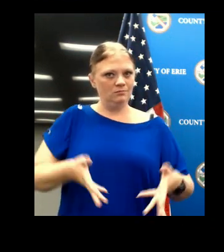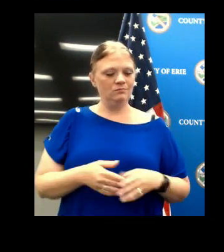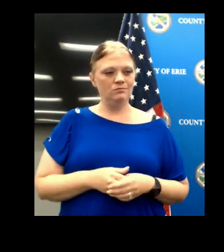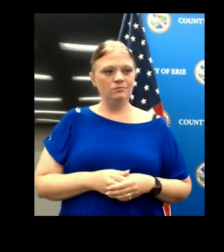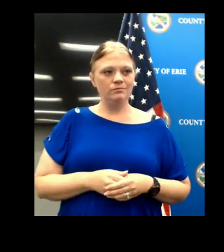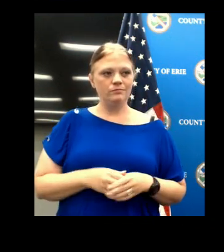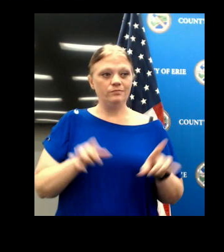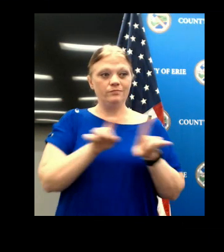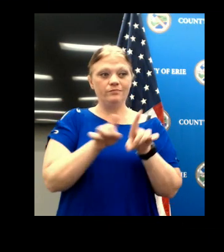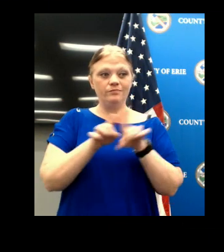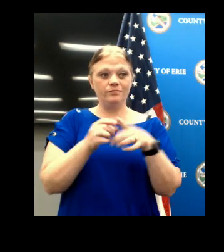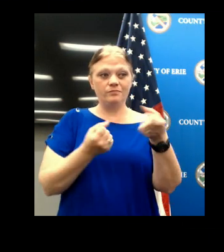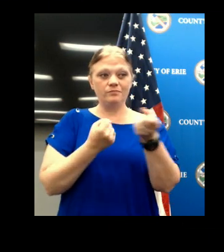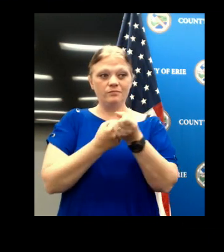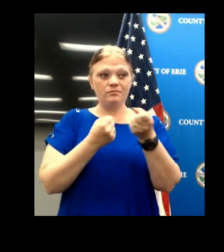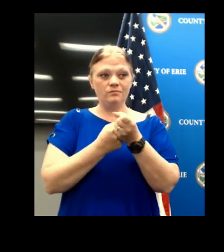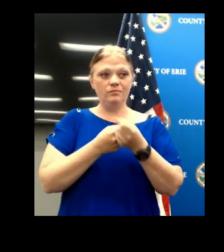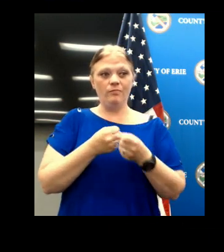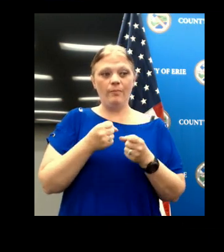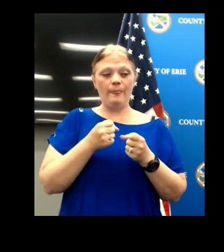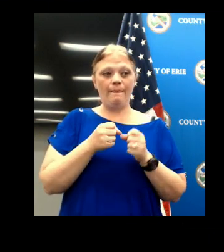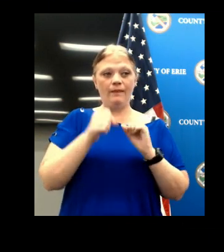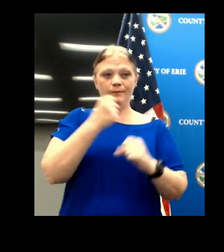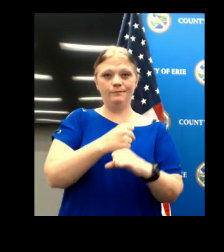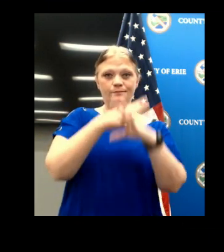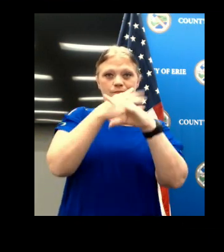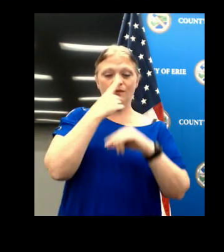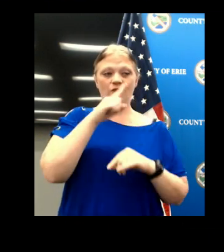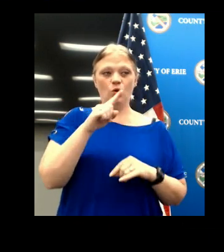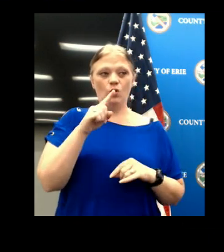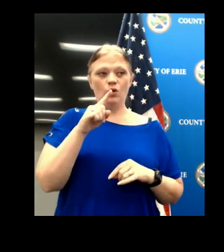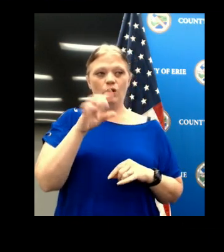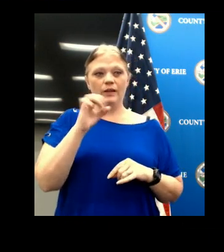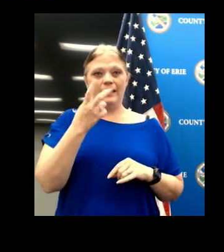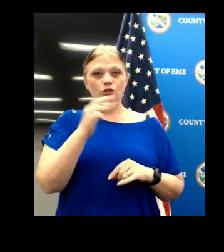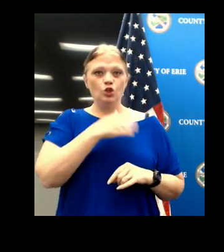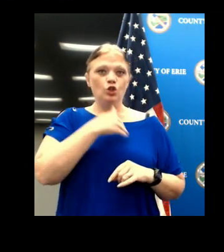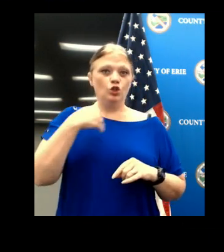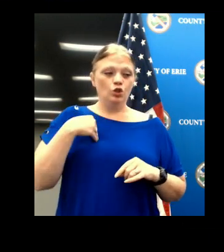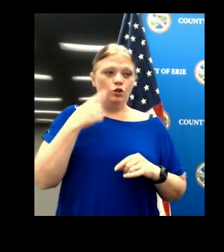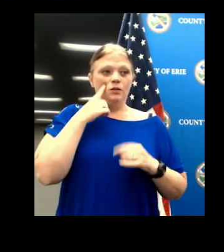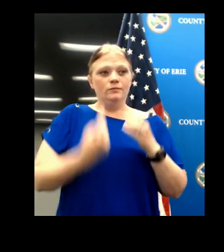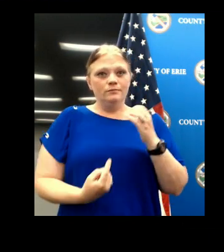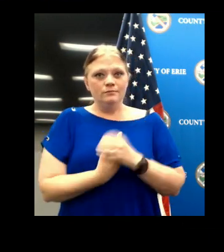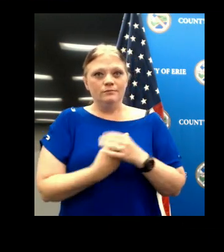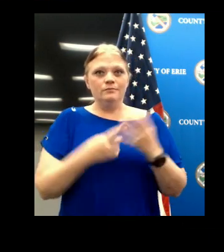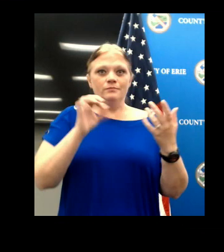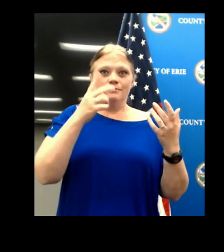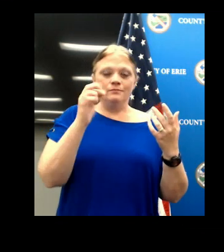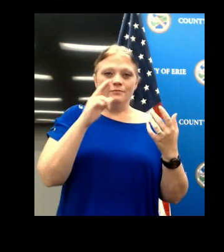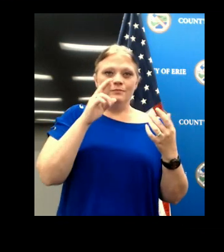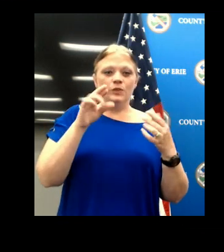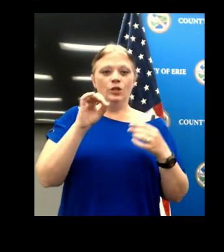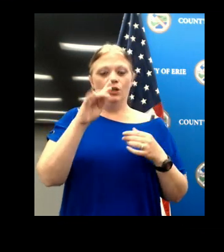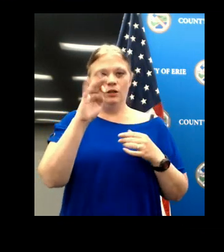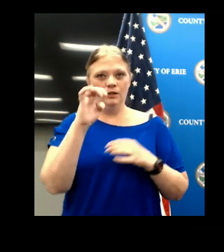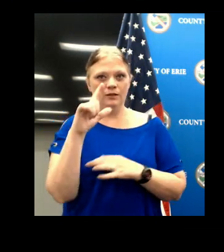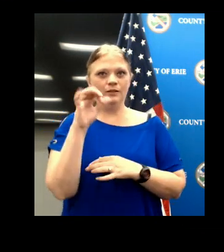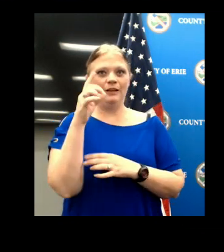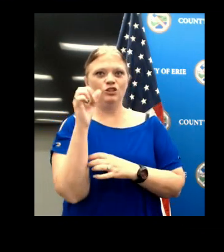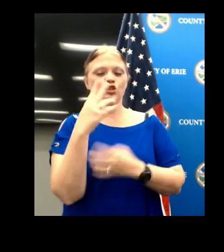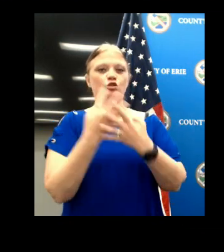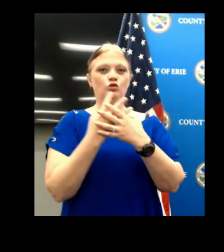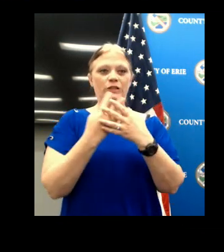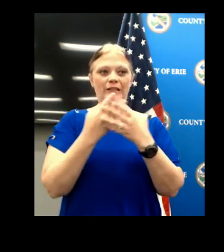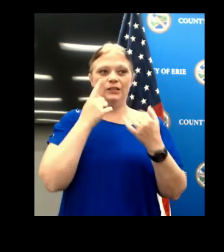be sponsoring webinars around cancer screening, breast cancer screening, colorectal cancer screening, cervical cancer screening. So our first